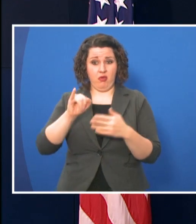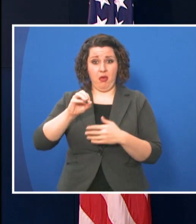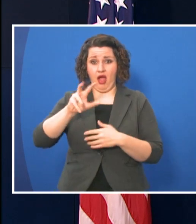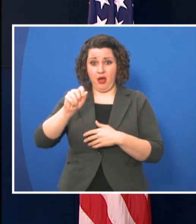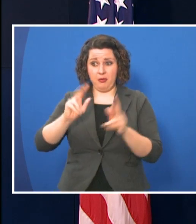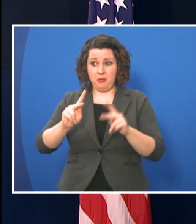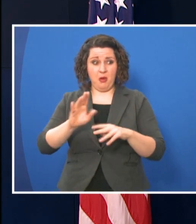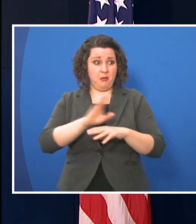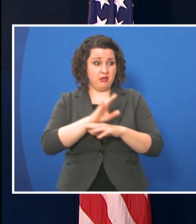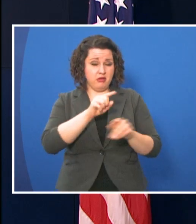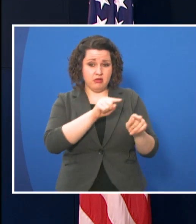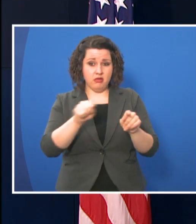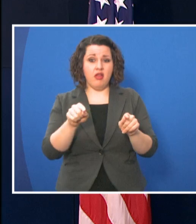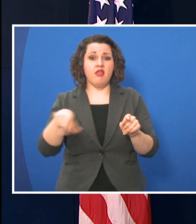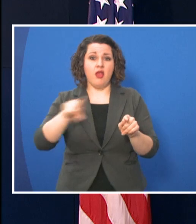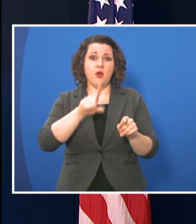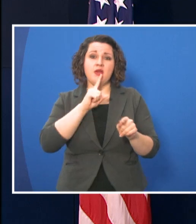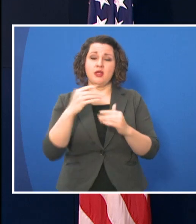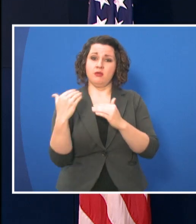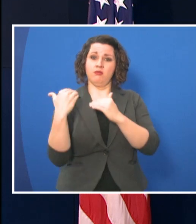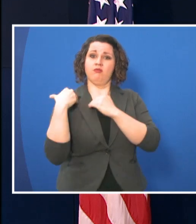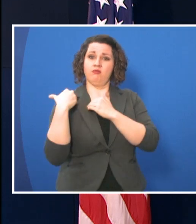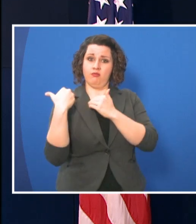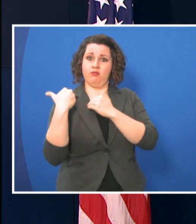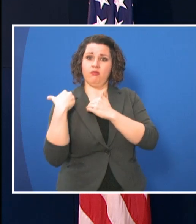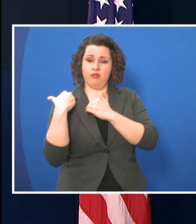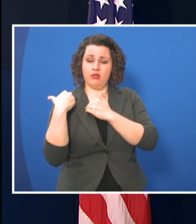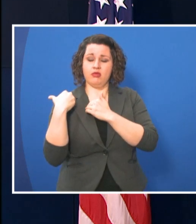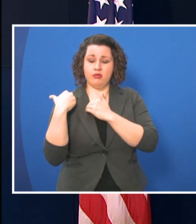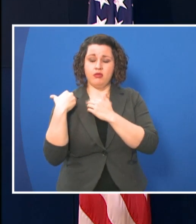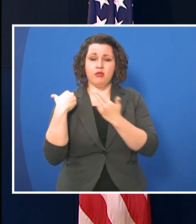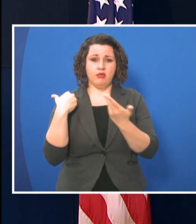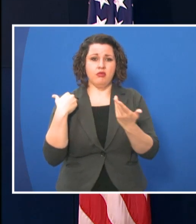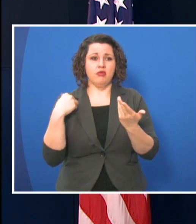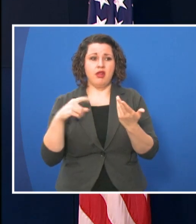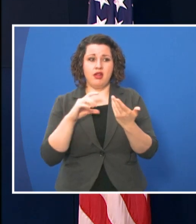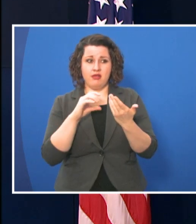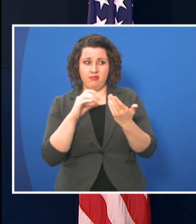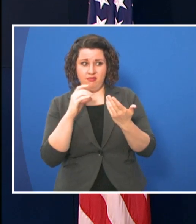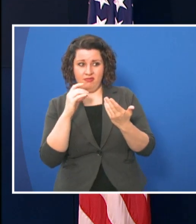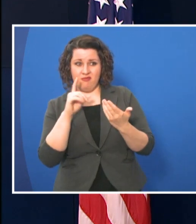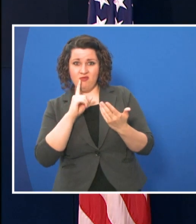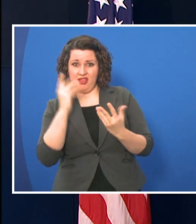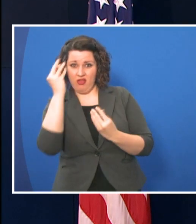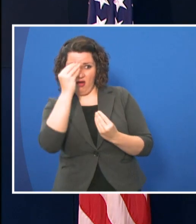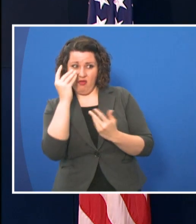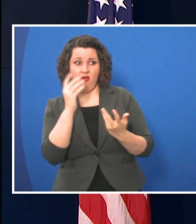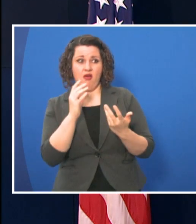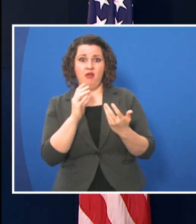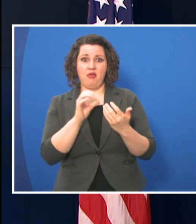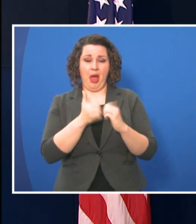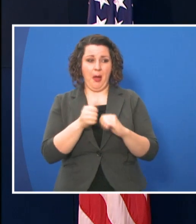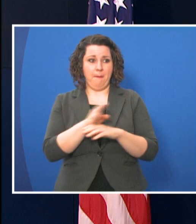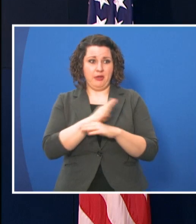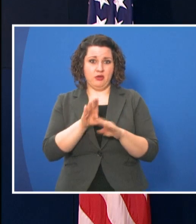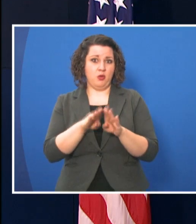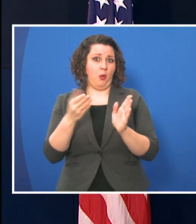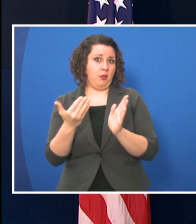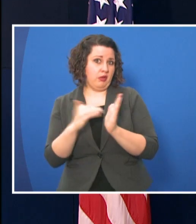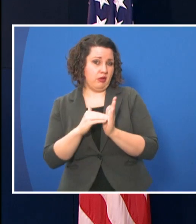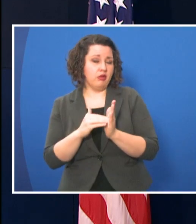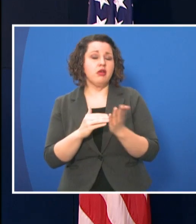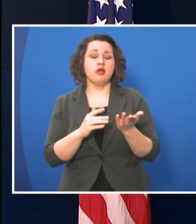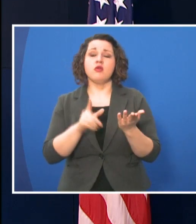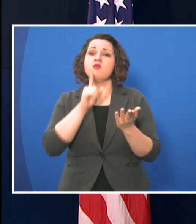Iowans, they also are being very responsible and thoughtful in how they are bringing their businesses back online. So it's been a